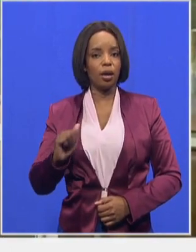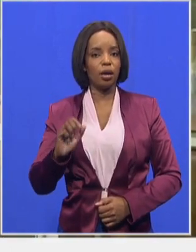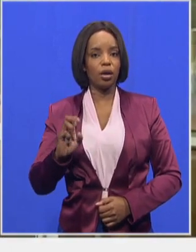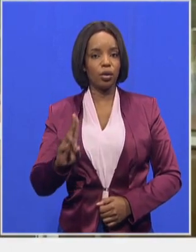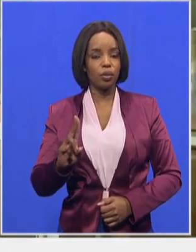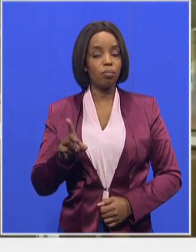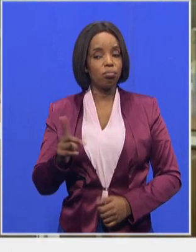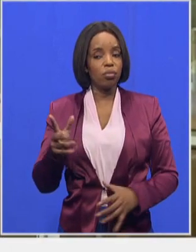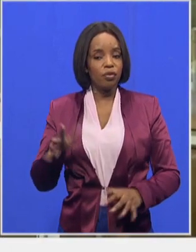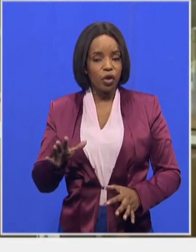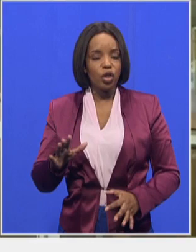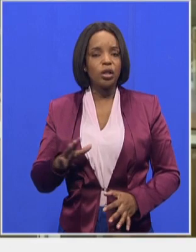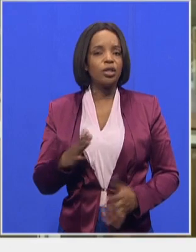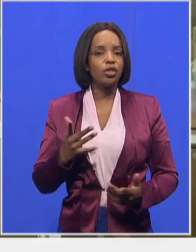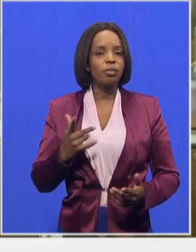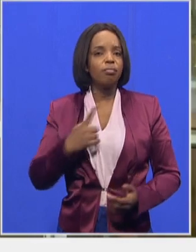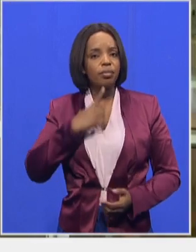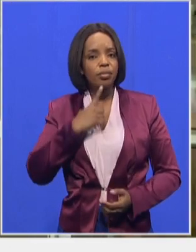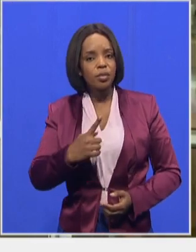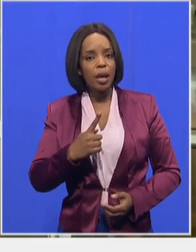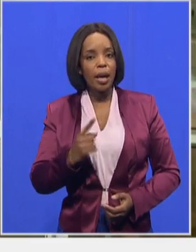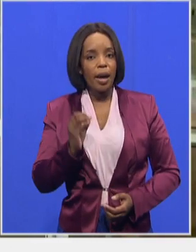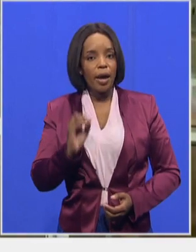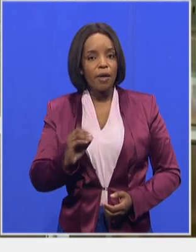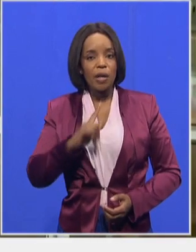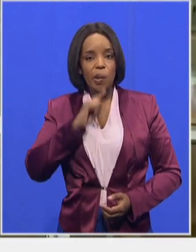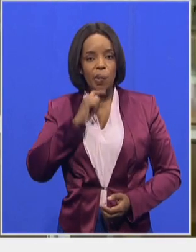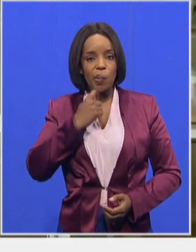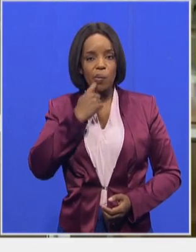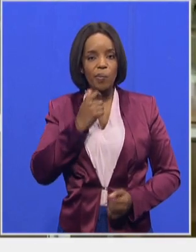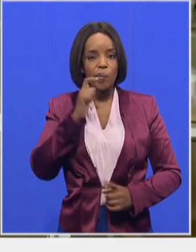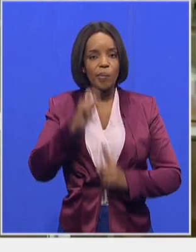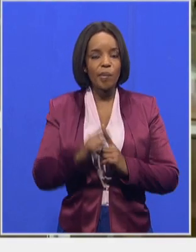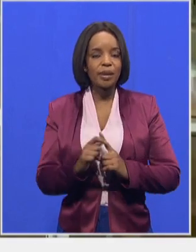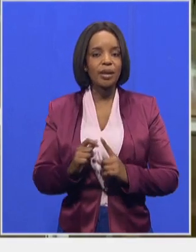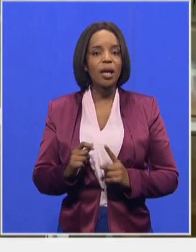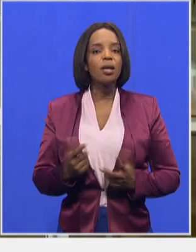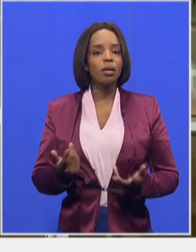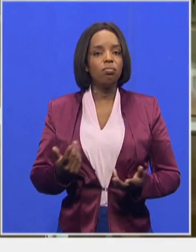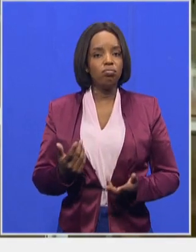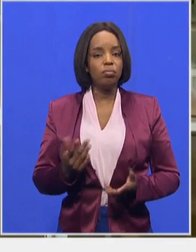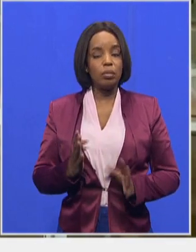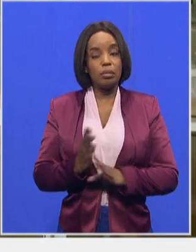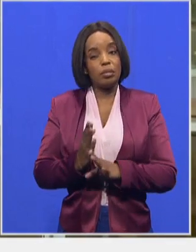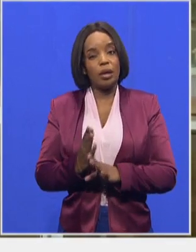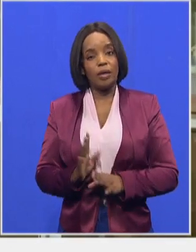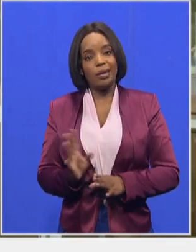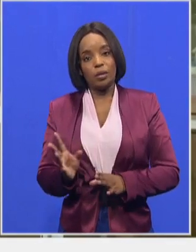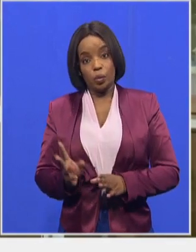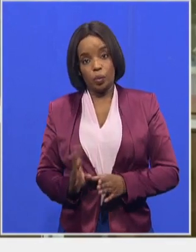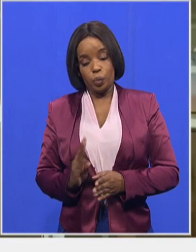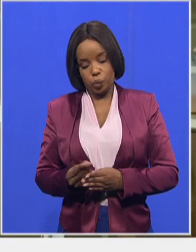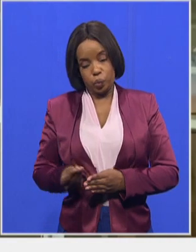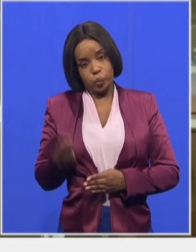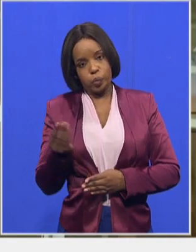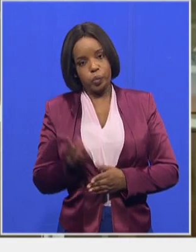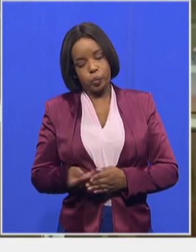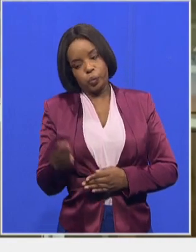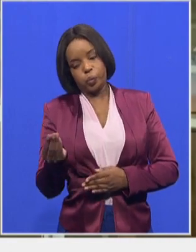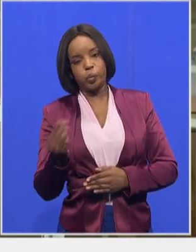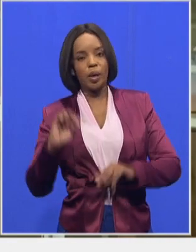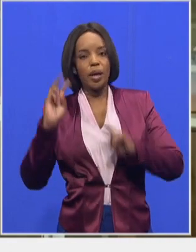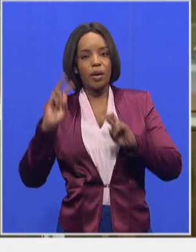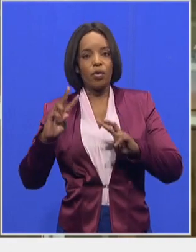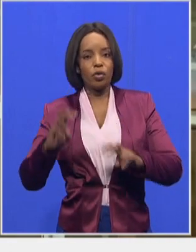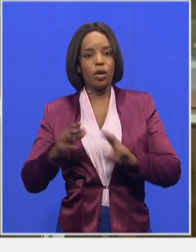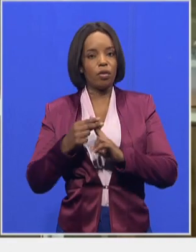investigate the alleged claims after an anonymous tip-off from someone, a whistleblower, took documents to the investigative units